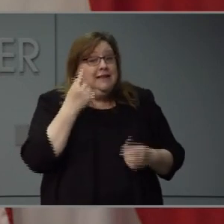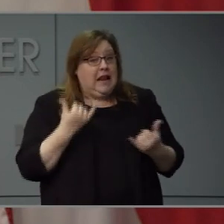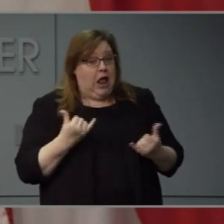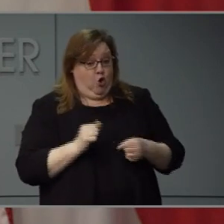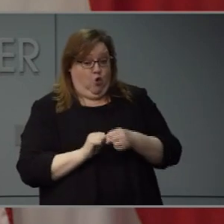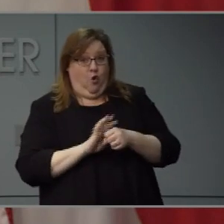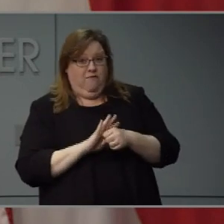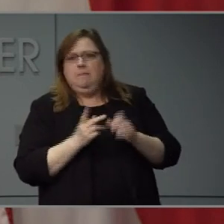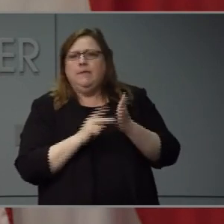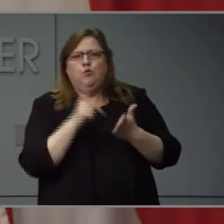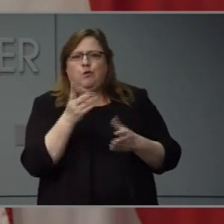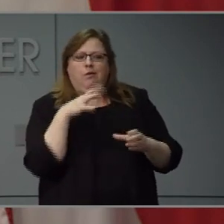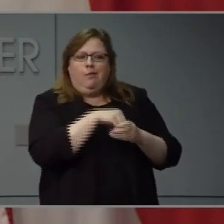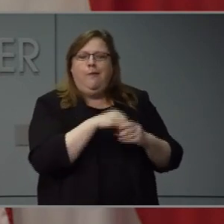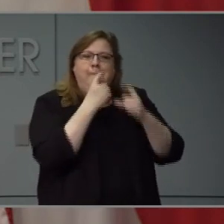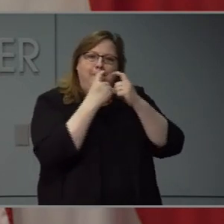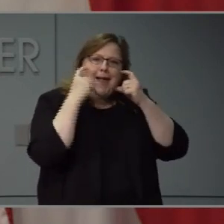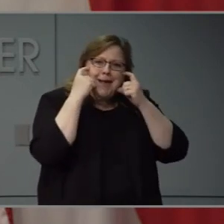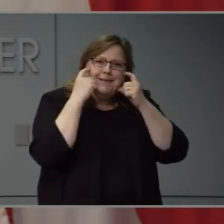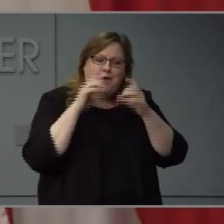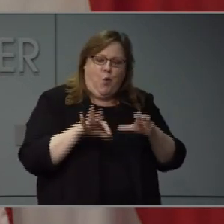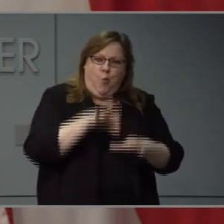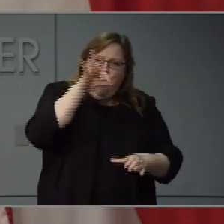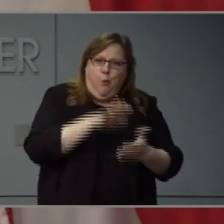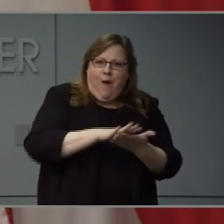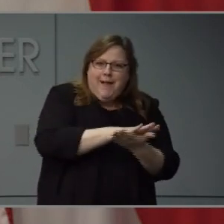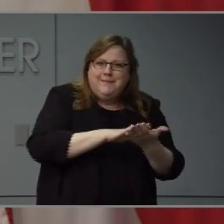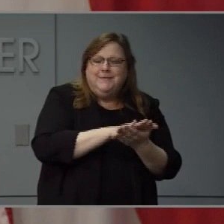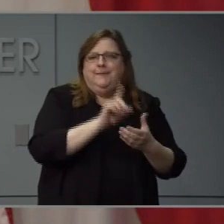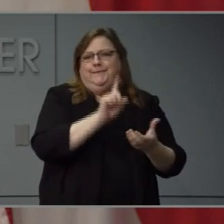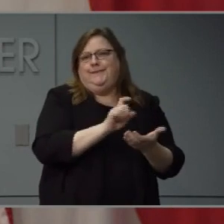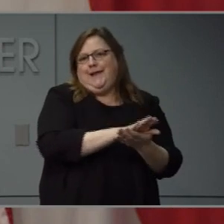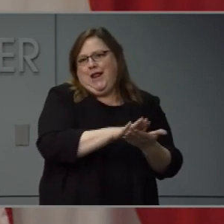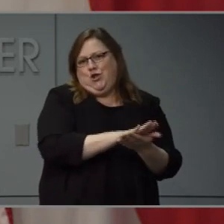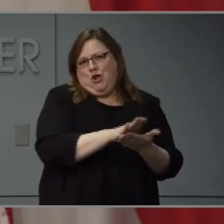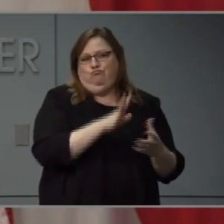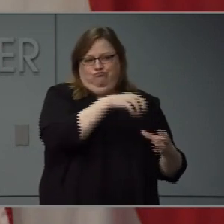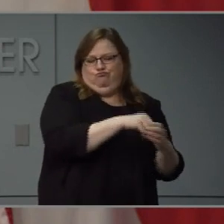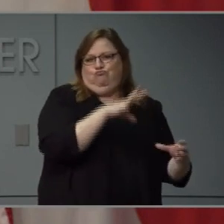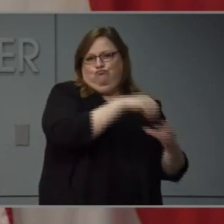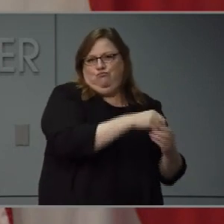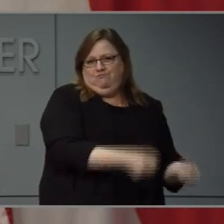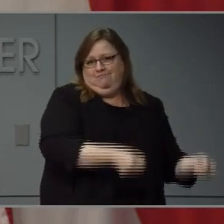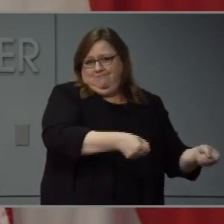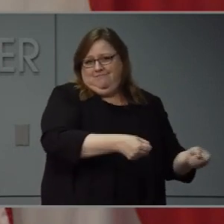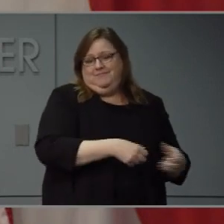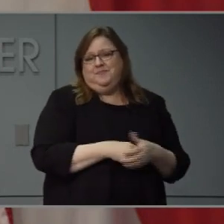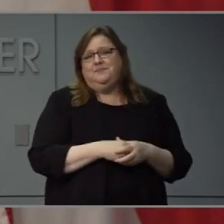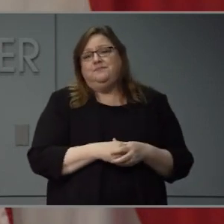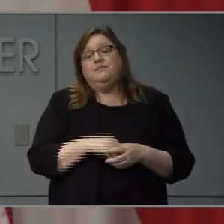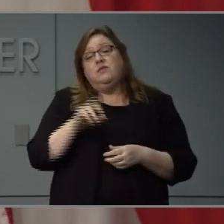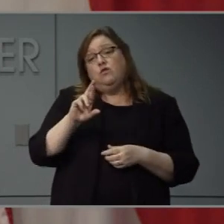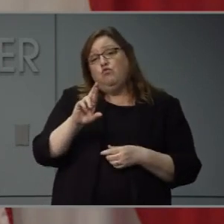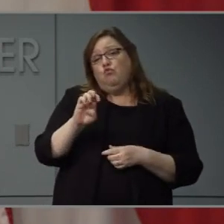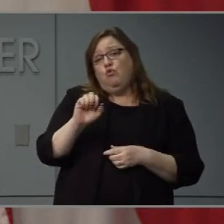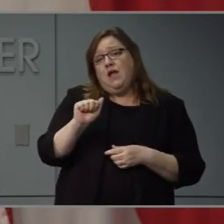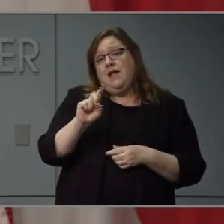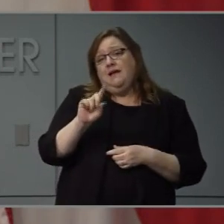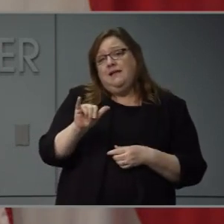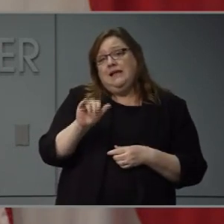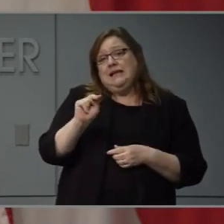and sanitizer. Remember that readync.org has resources and information that can be useful in your